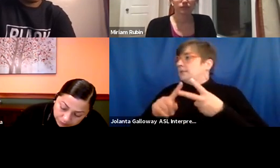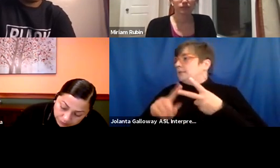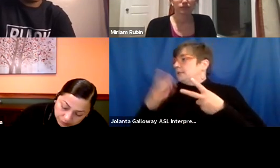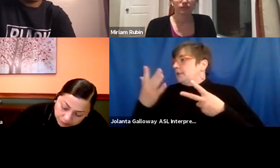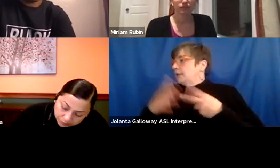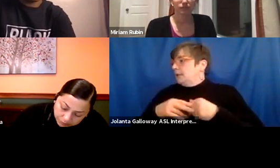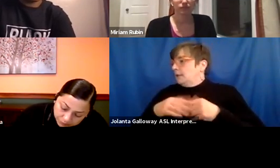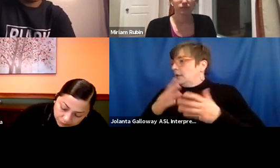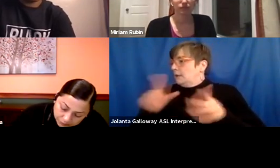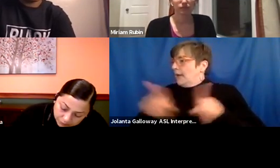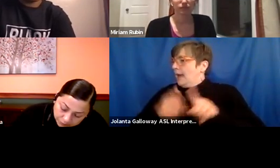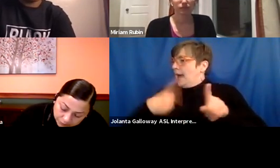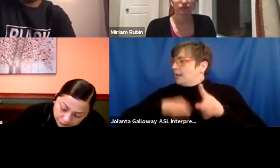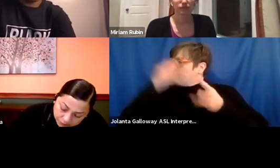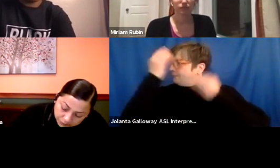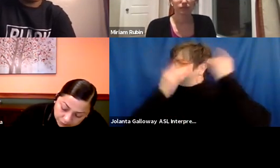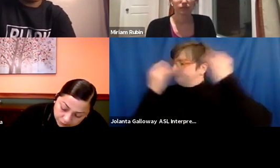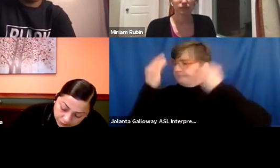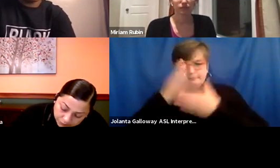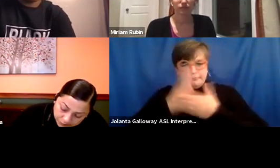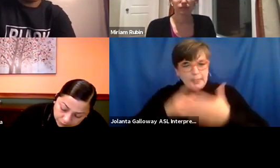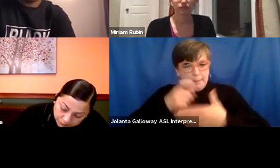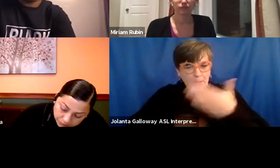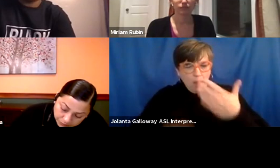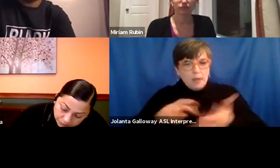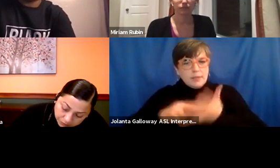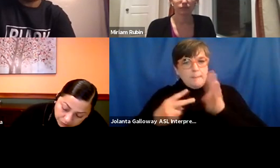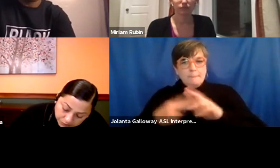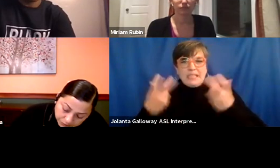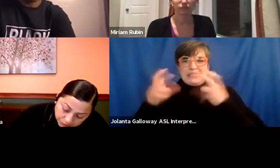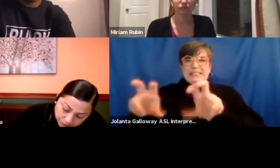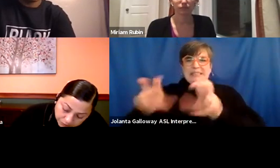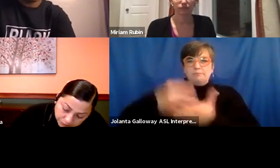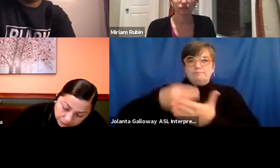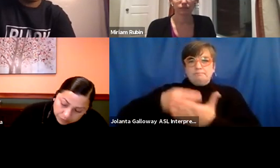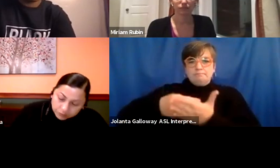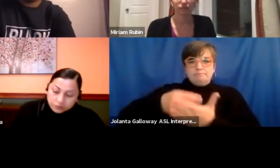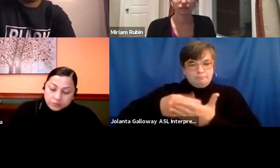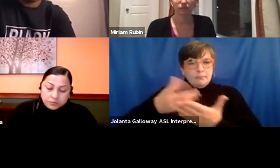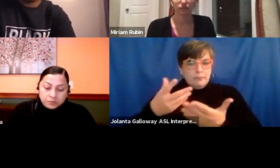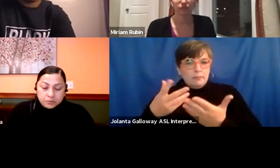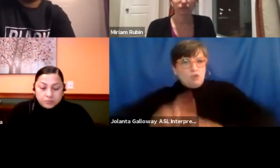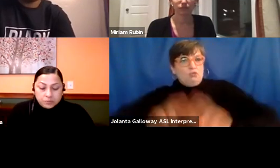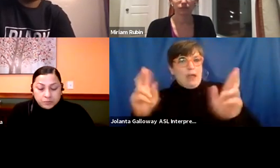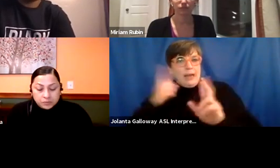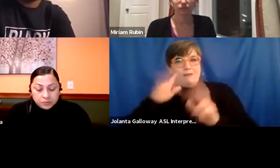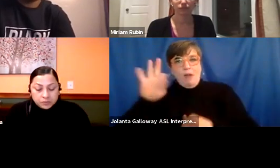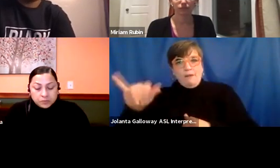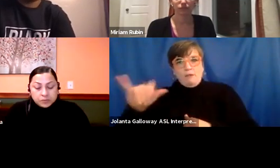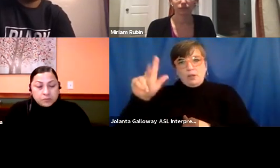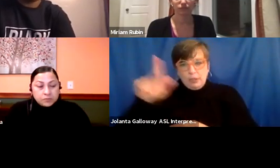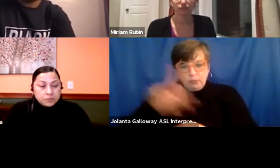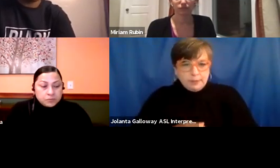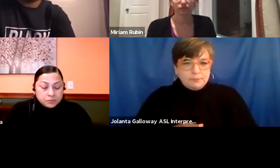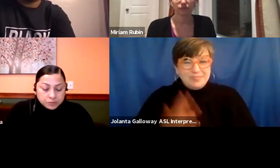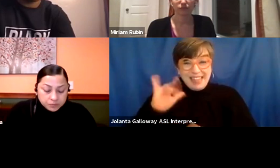we start to think about some of the costs, there are sort of front loading things that we anticipate adding to our budget in FY23. That's a very limited number.